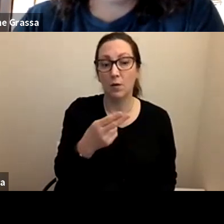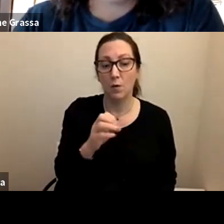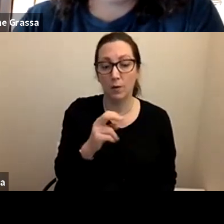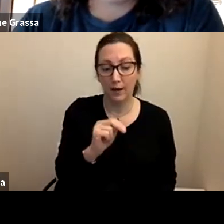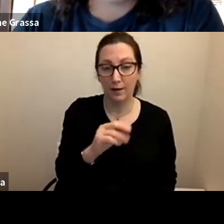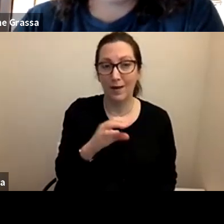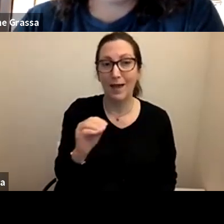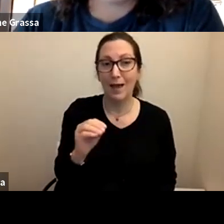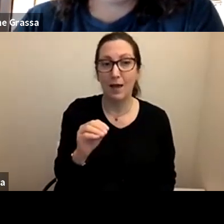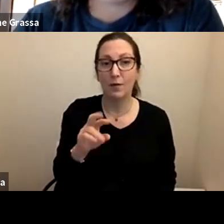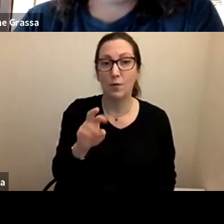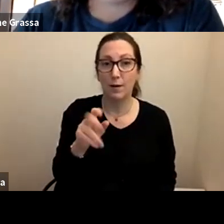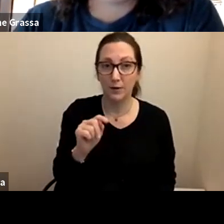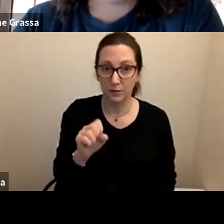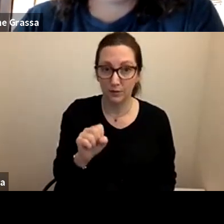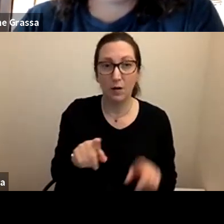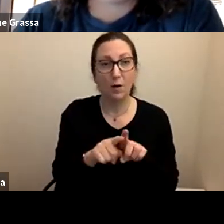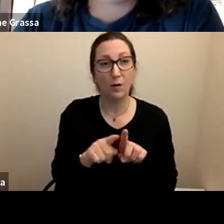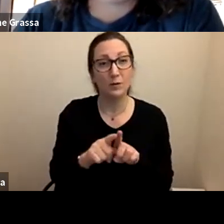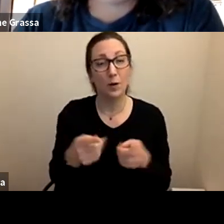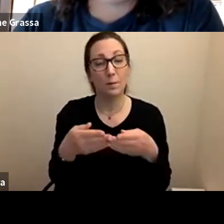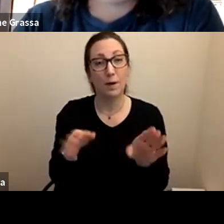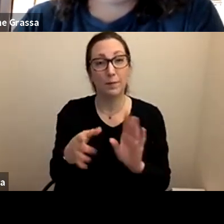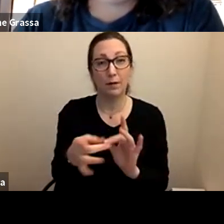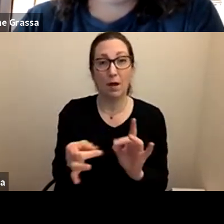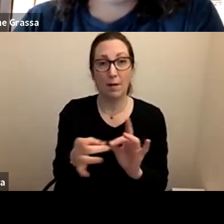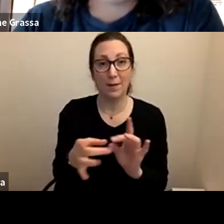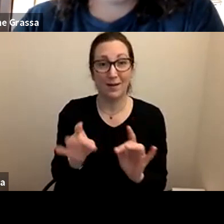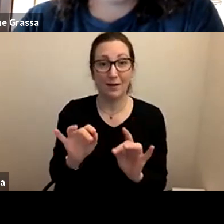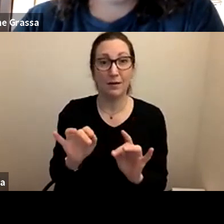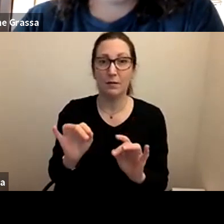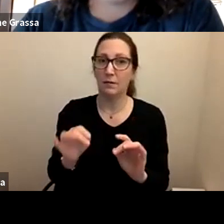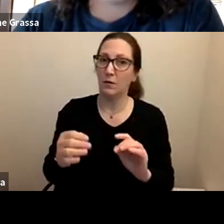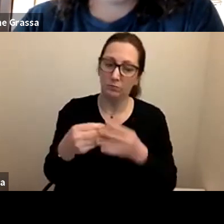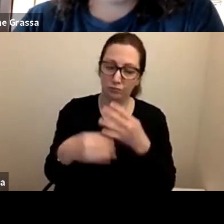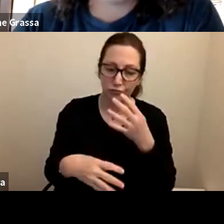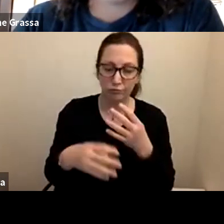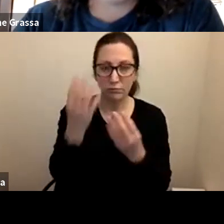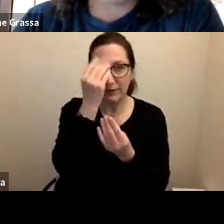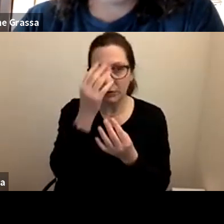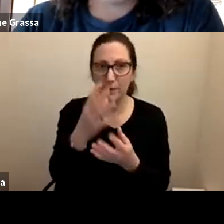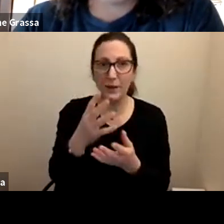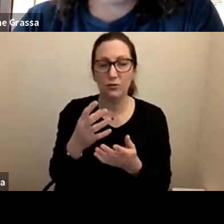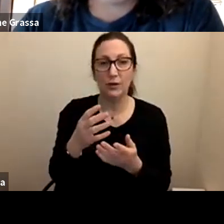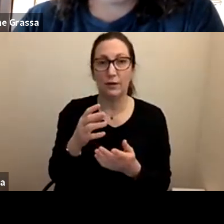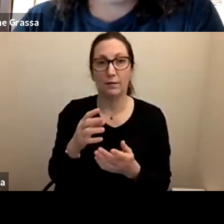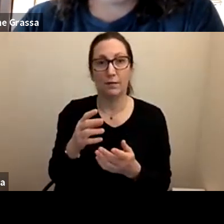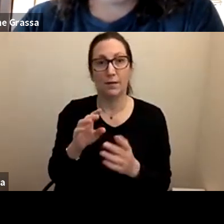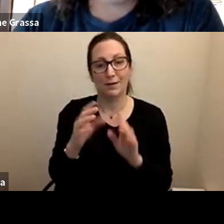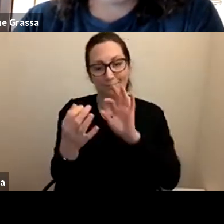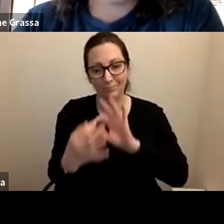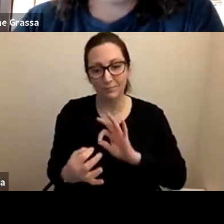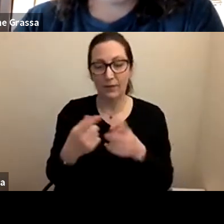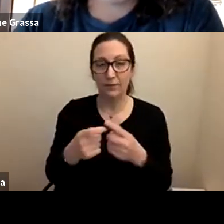on the temporary system as it impacted the families who were most directly affected by this